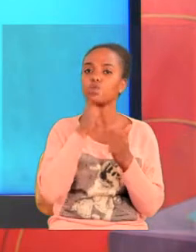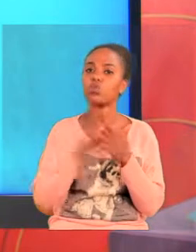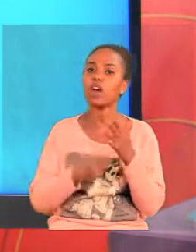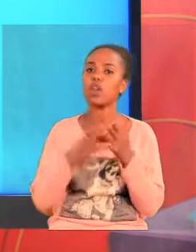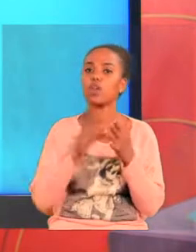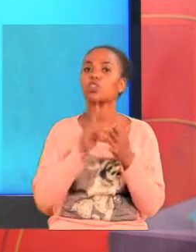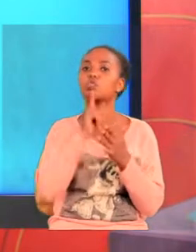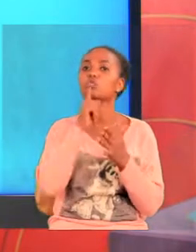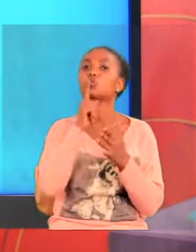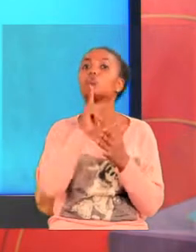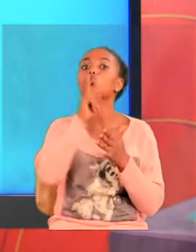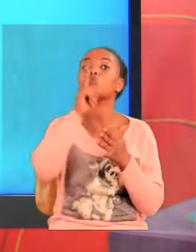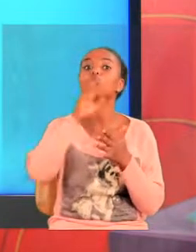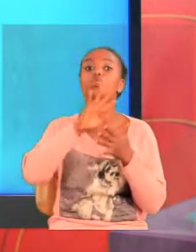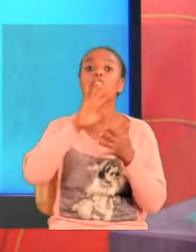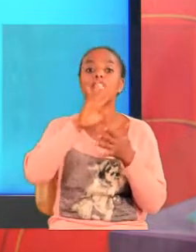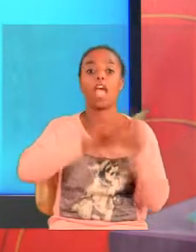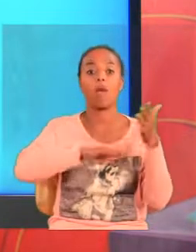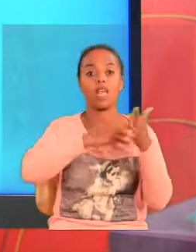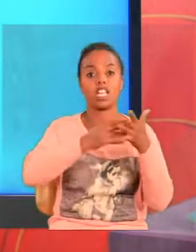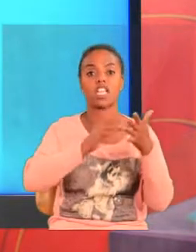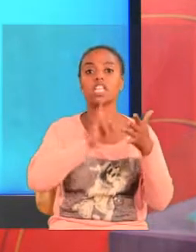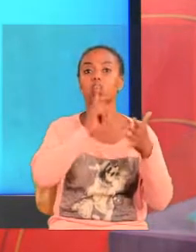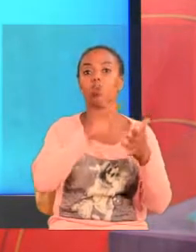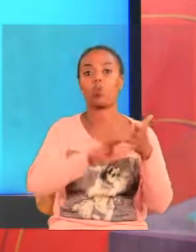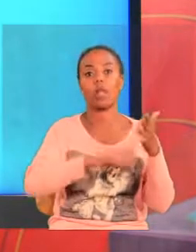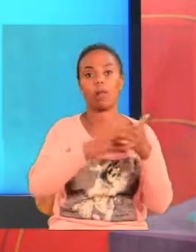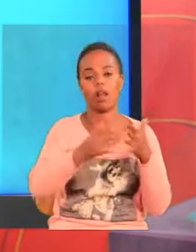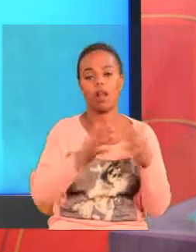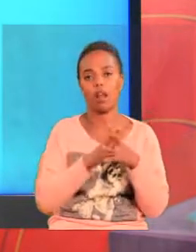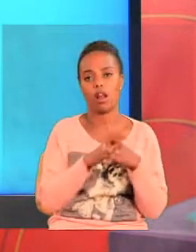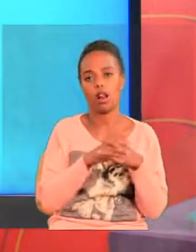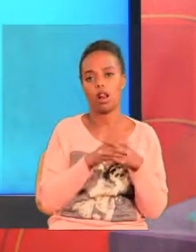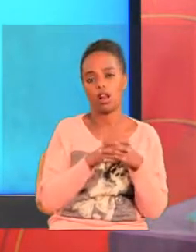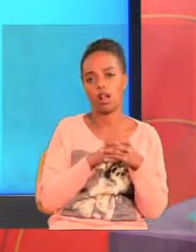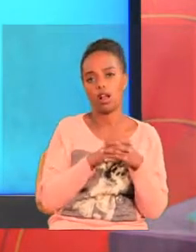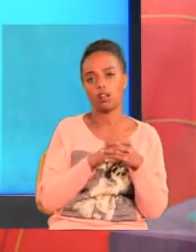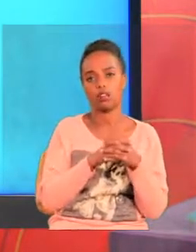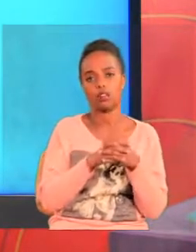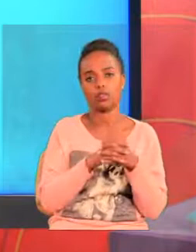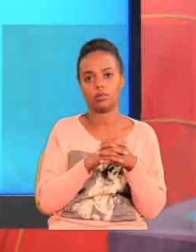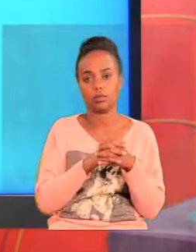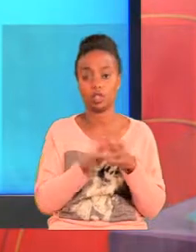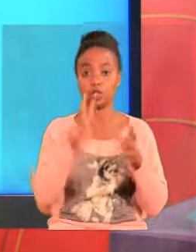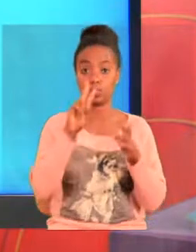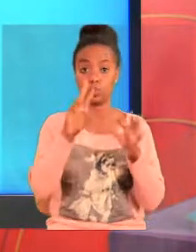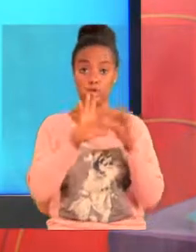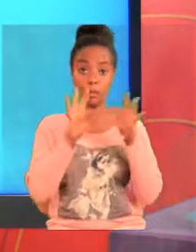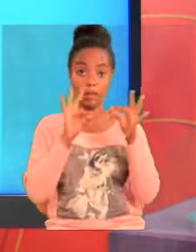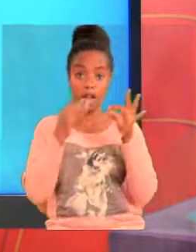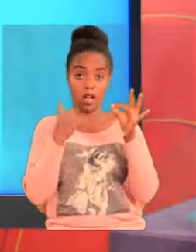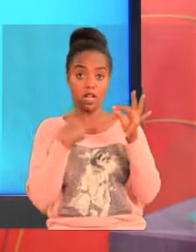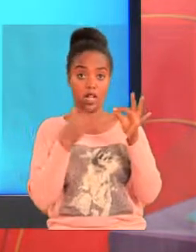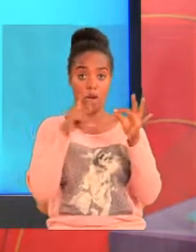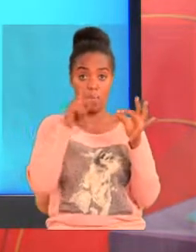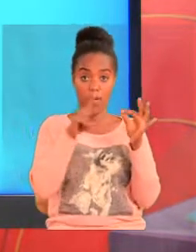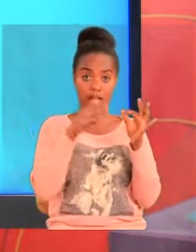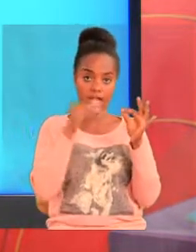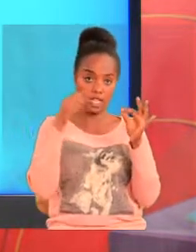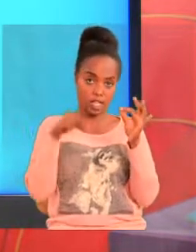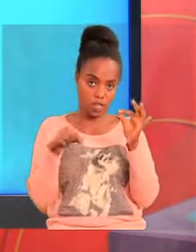truth table for this statement. Using truth table, we have two statements here, P and